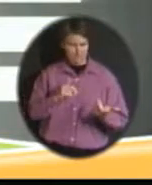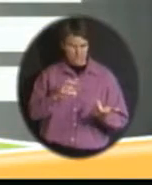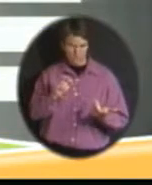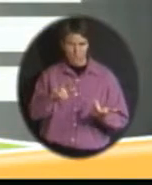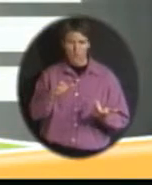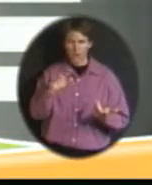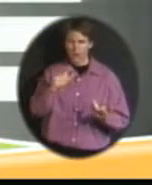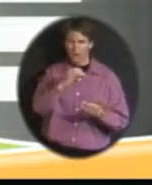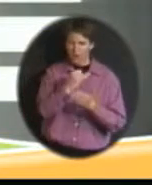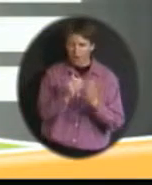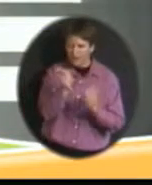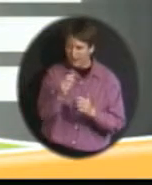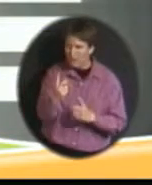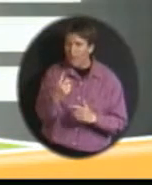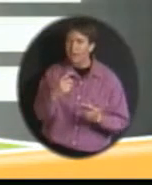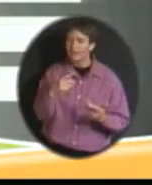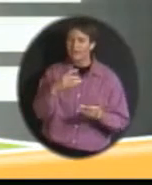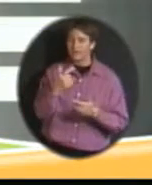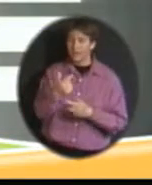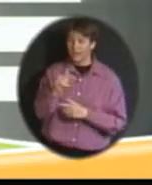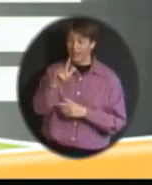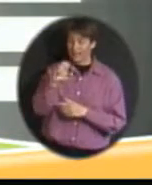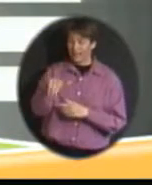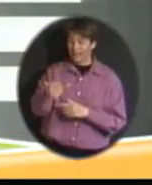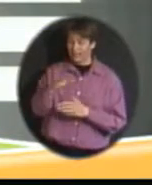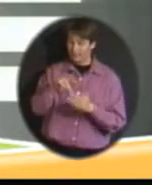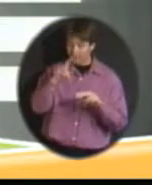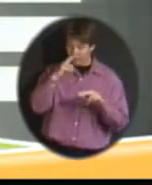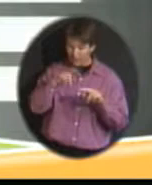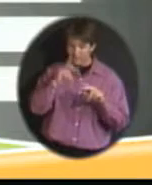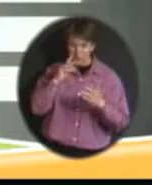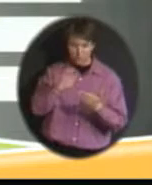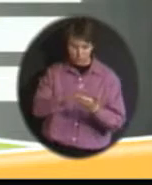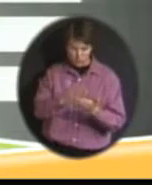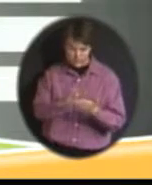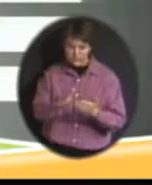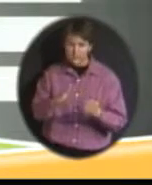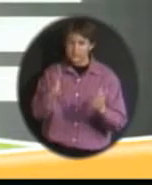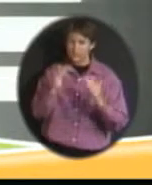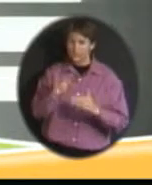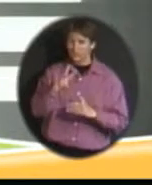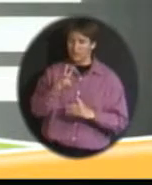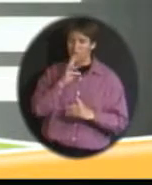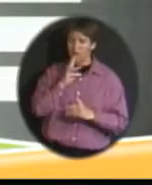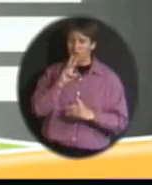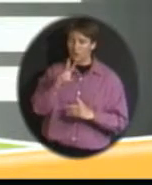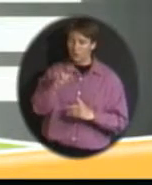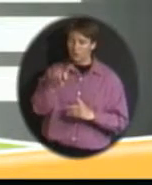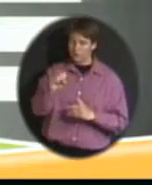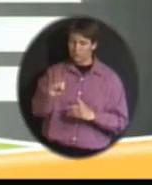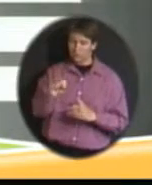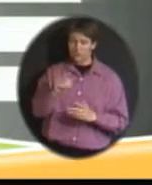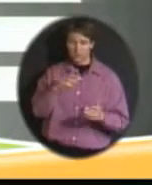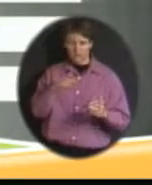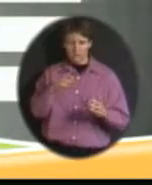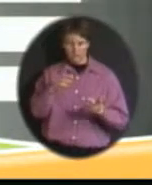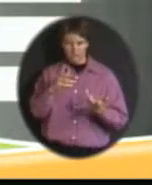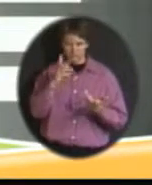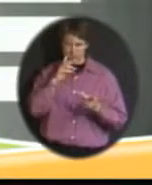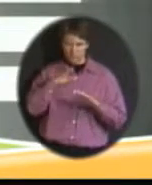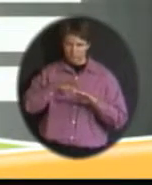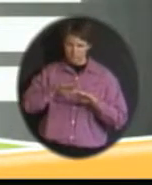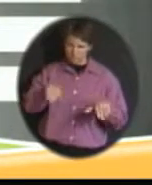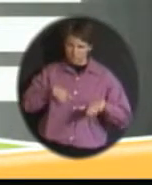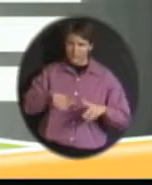some basic cooking and making snacks, Waterworks, which is Red Cross swimming lessons, and Fun and Fitness where kids can play